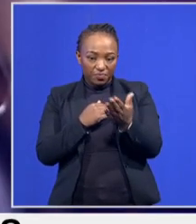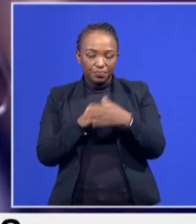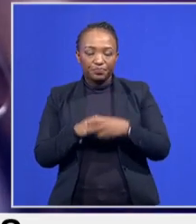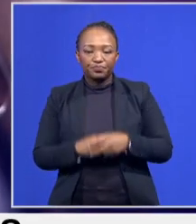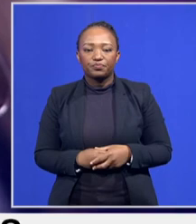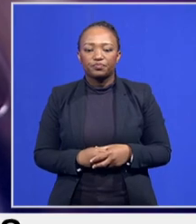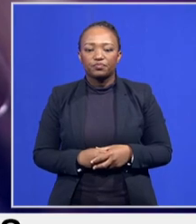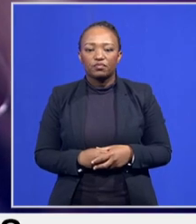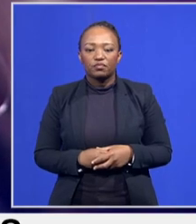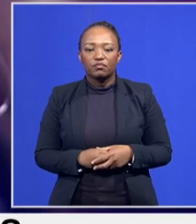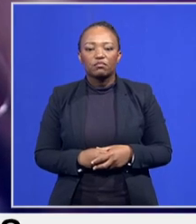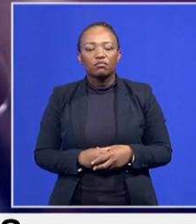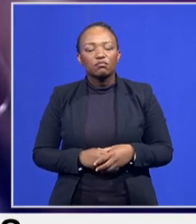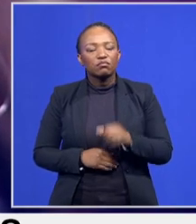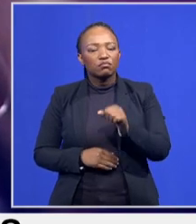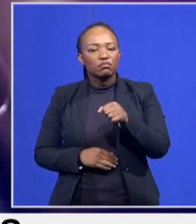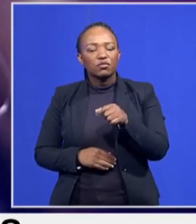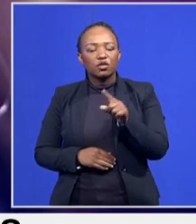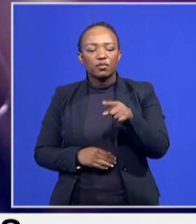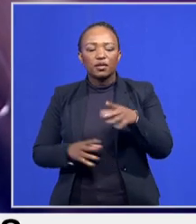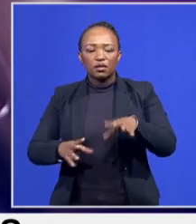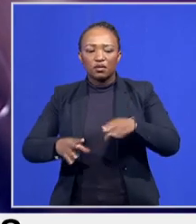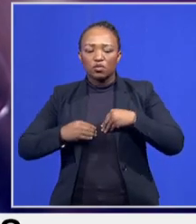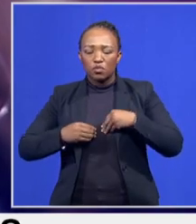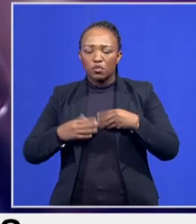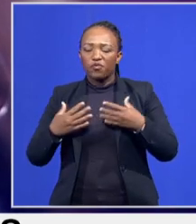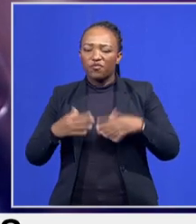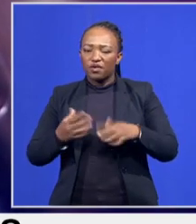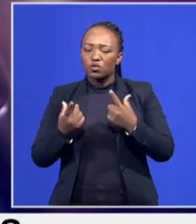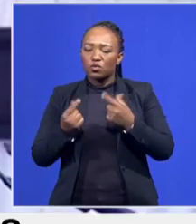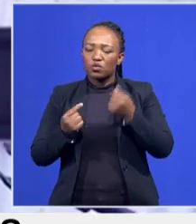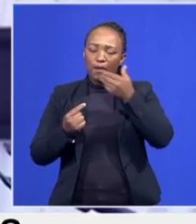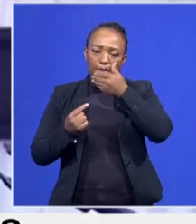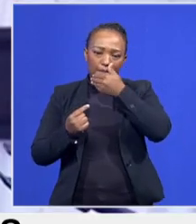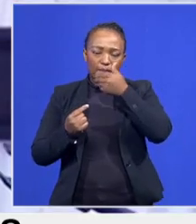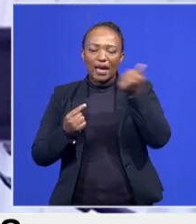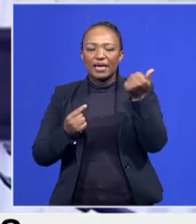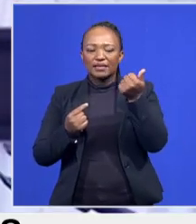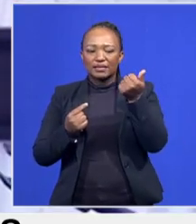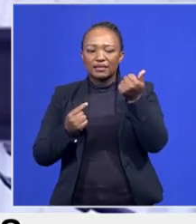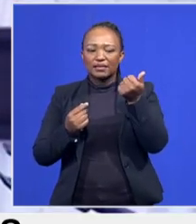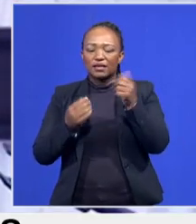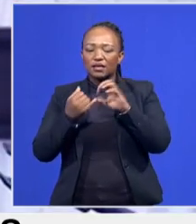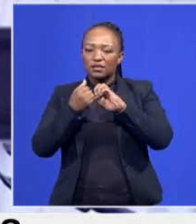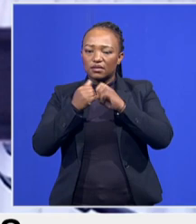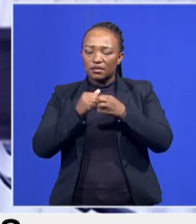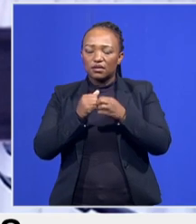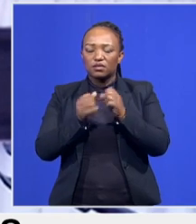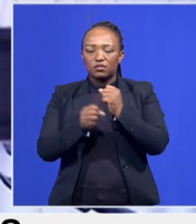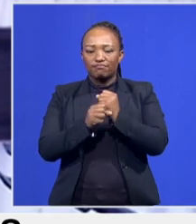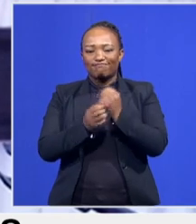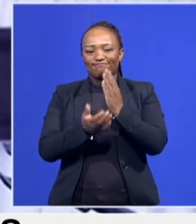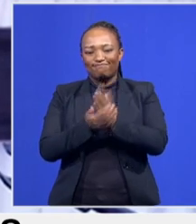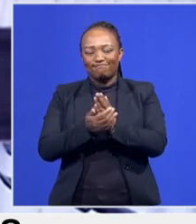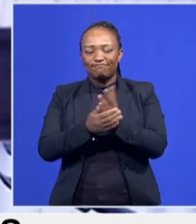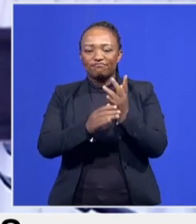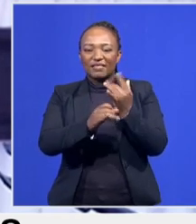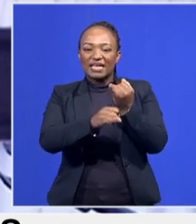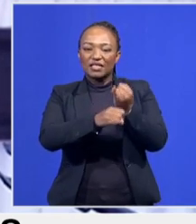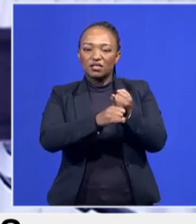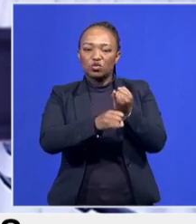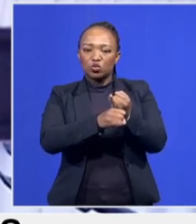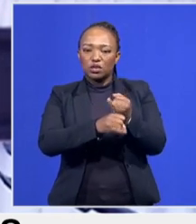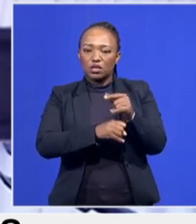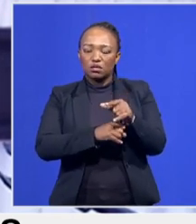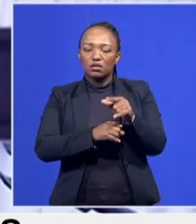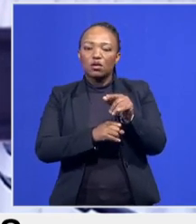So we must accept Kgwadi. He did his best to try and make sure that institution,